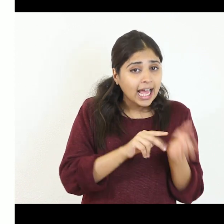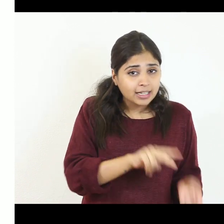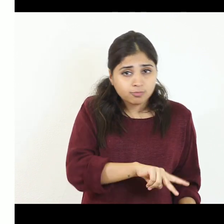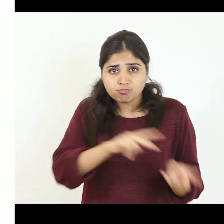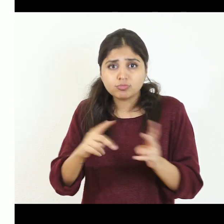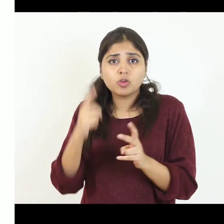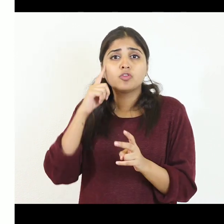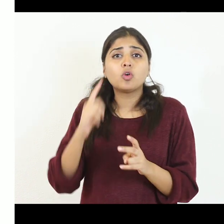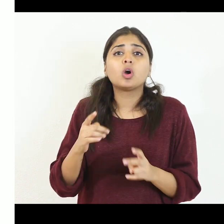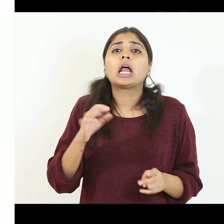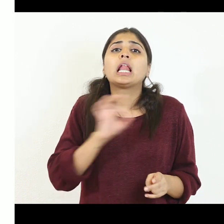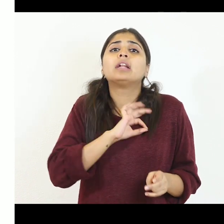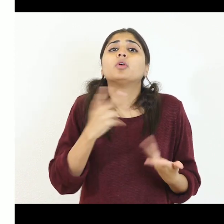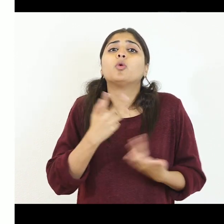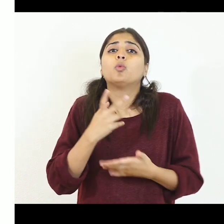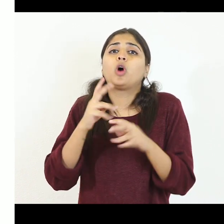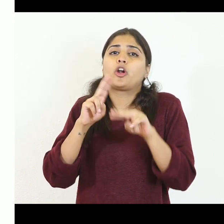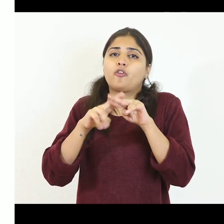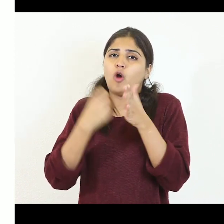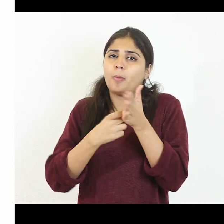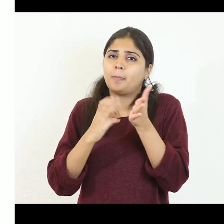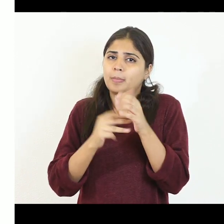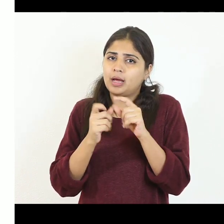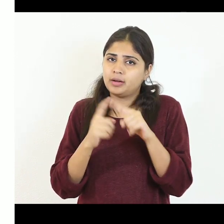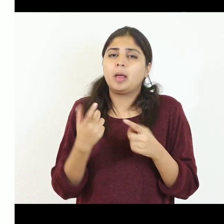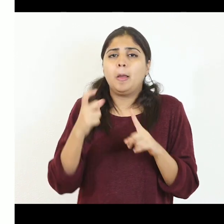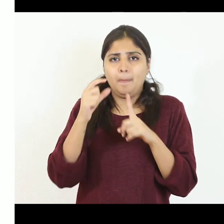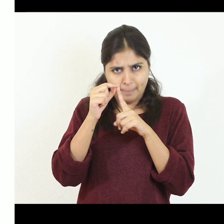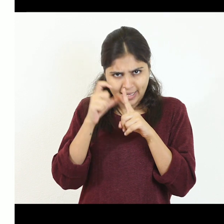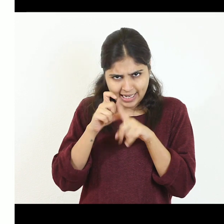TIFF, JPEG, etc.